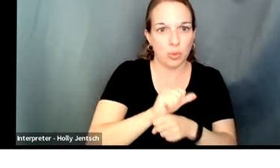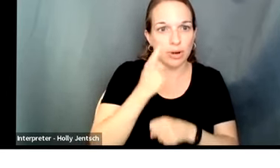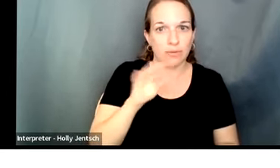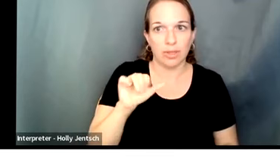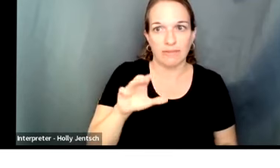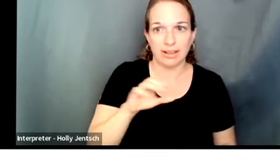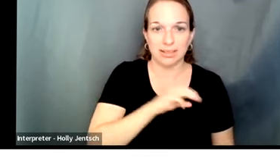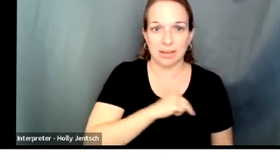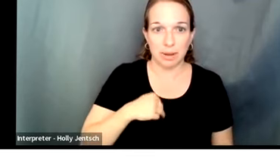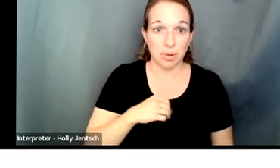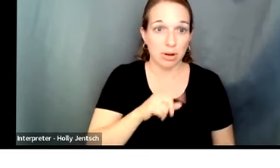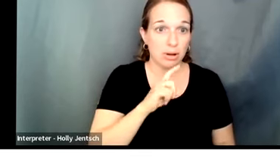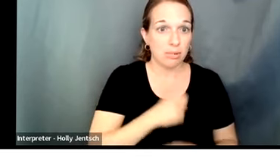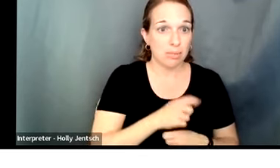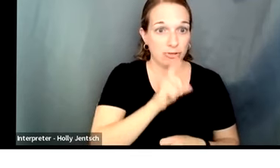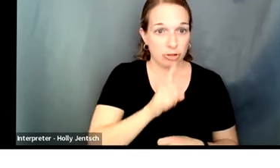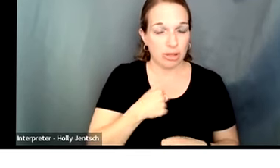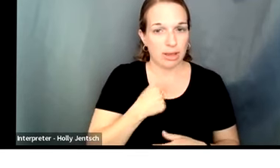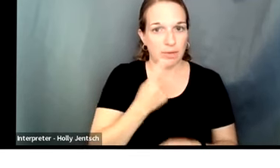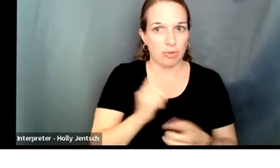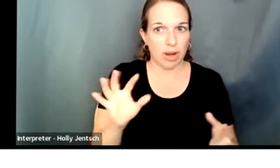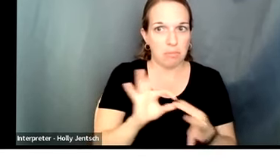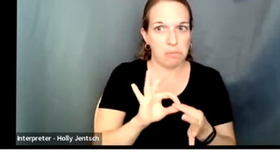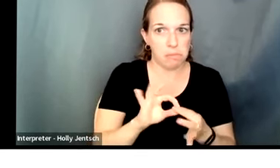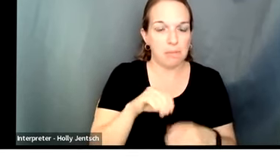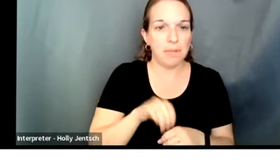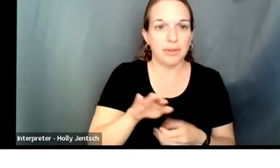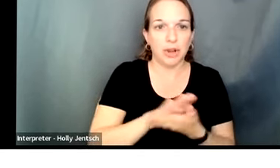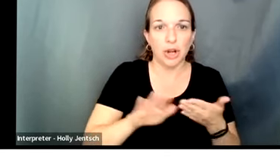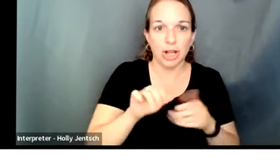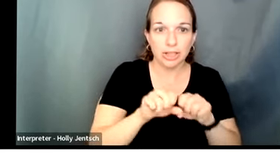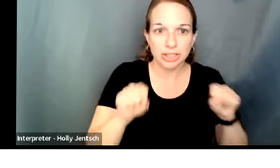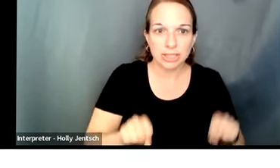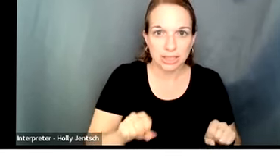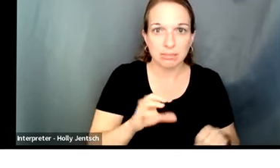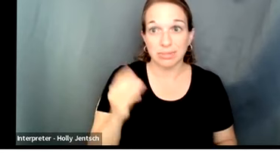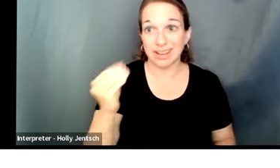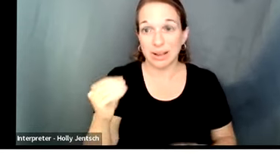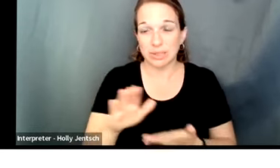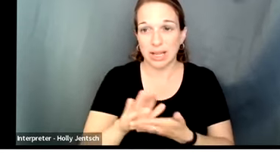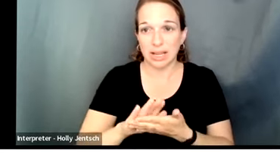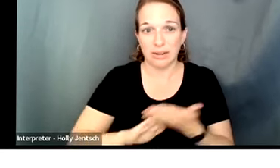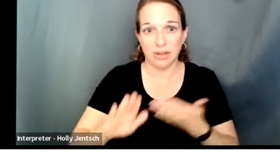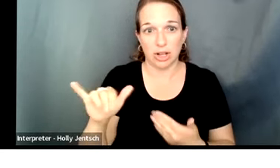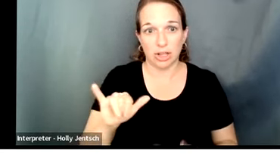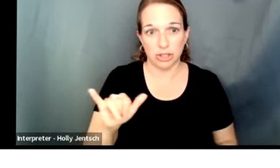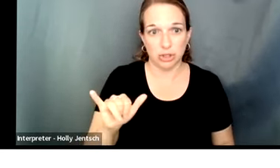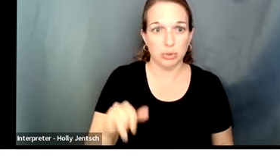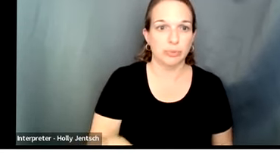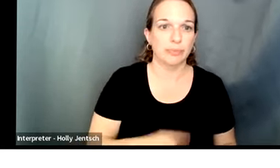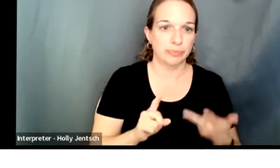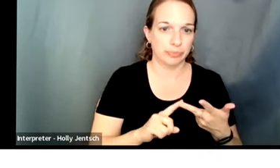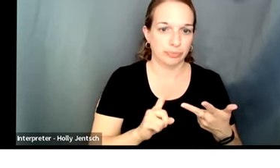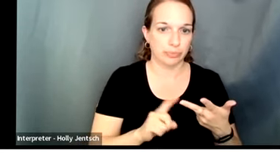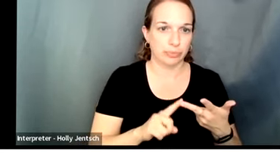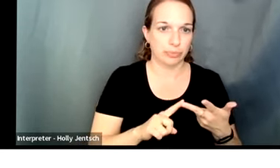make sure that they're able to make the right connections within their college system and outside of their college system within the community. And thirdly,